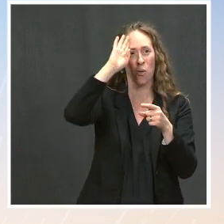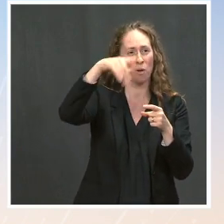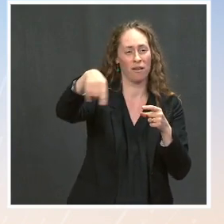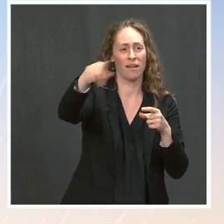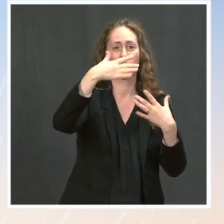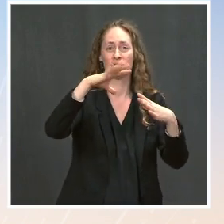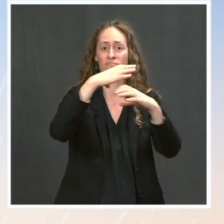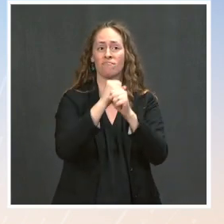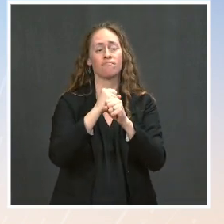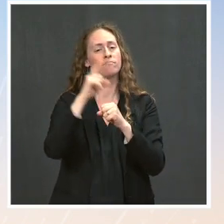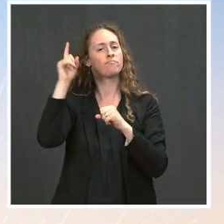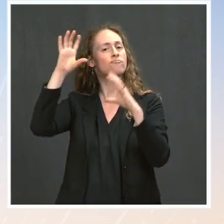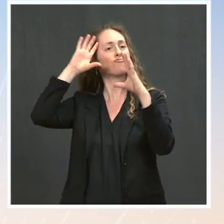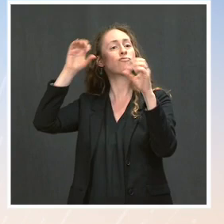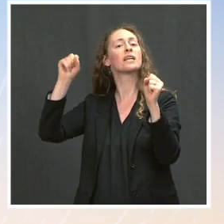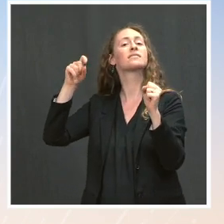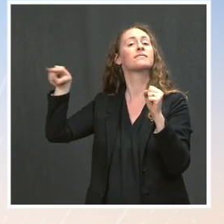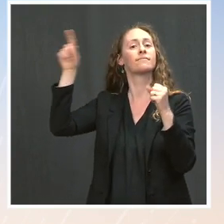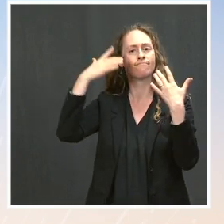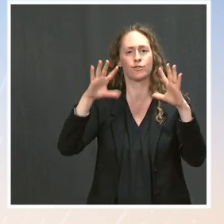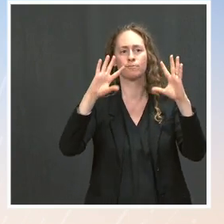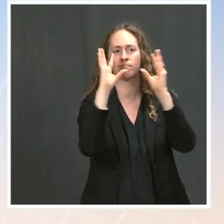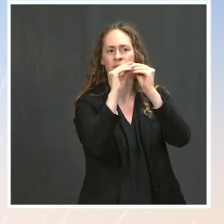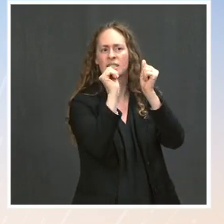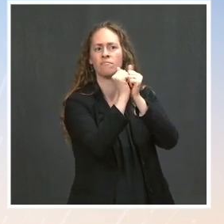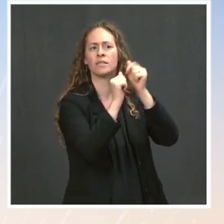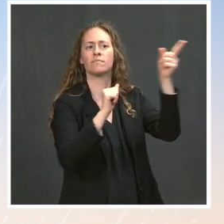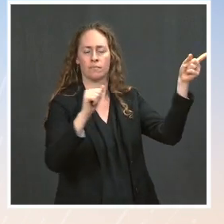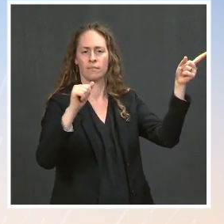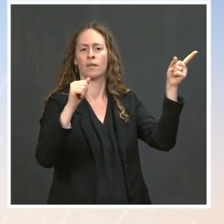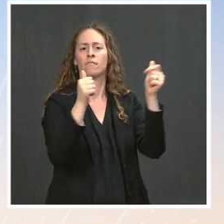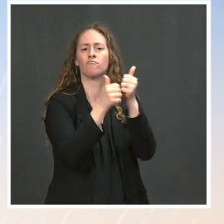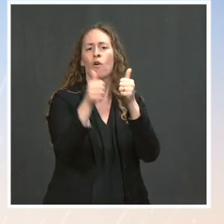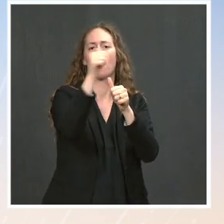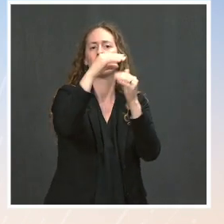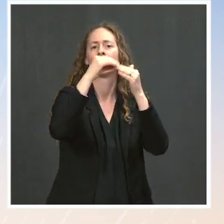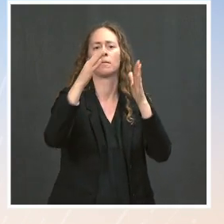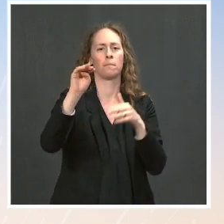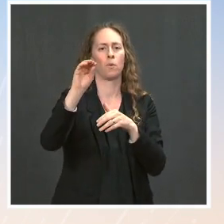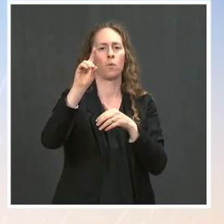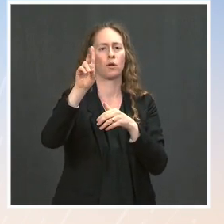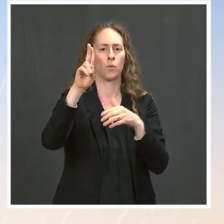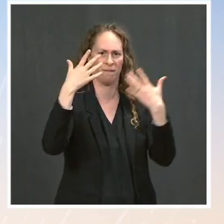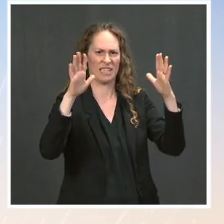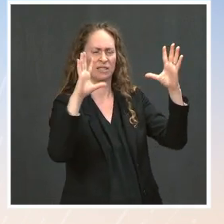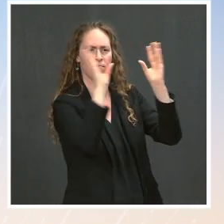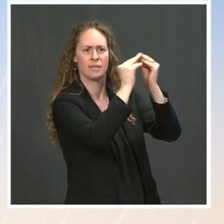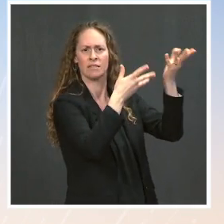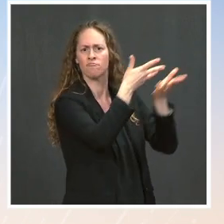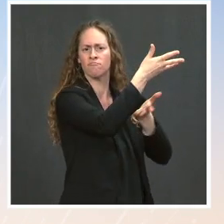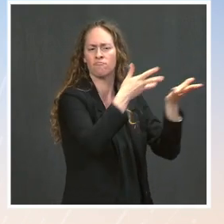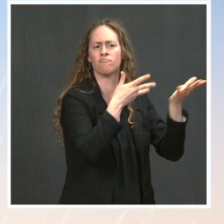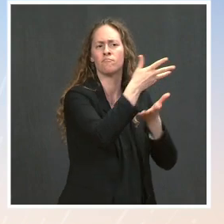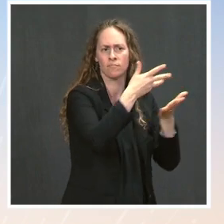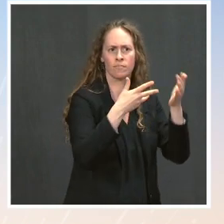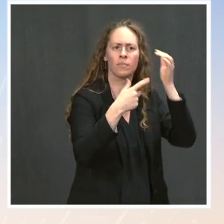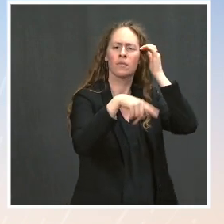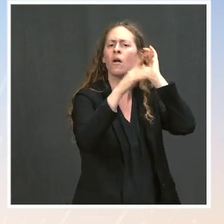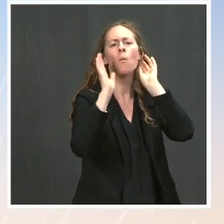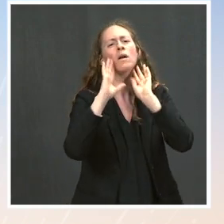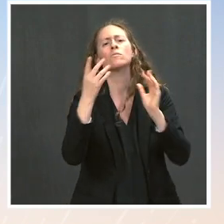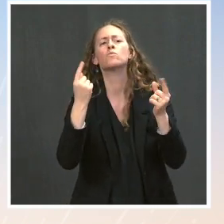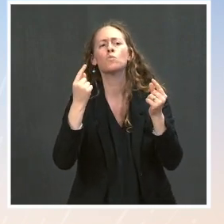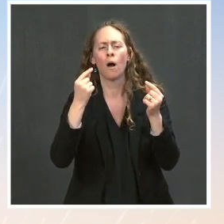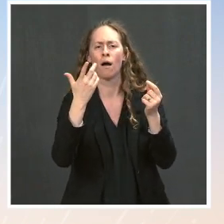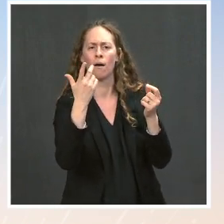spoke today with Prime Minister Modi of India, committing that the United States and India will continue to work closely together in the fight against COVID.